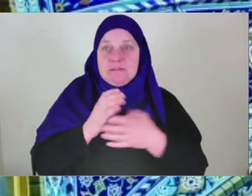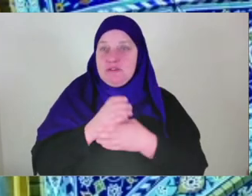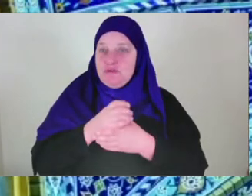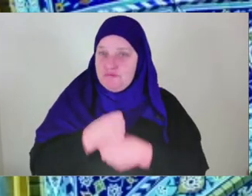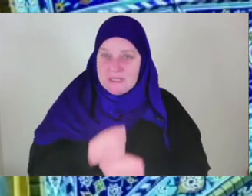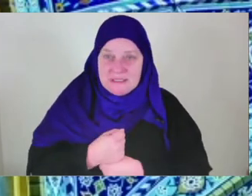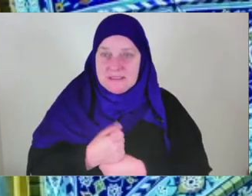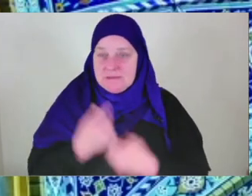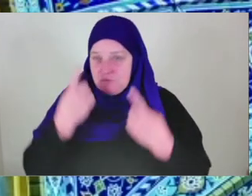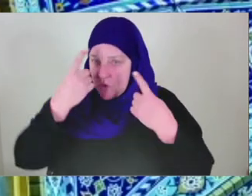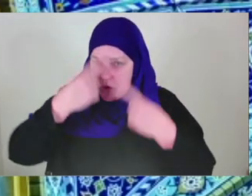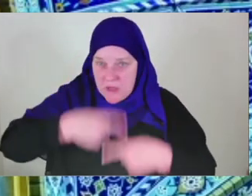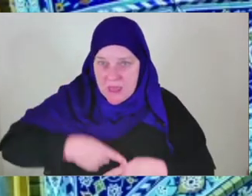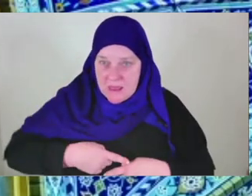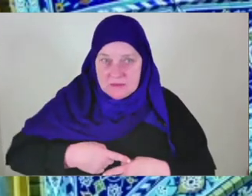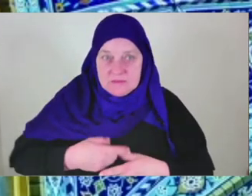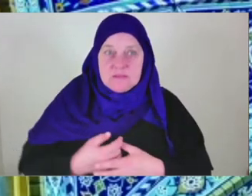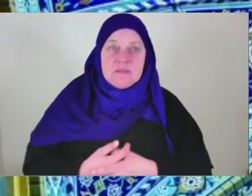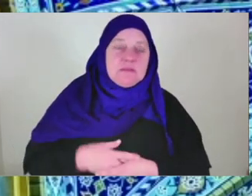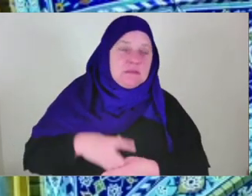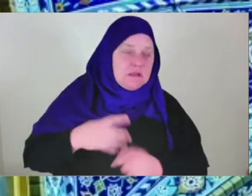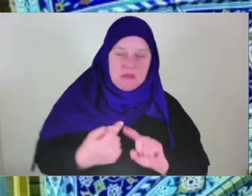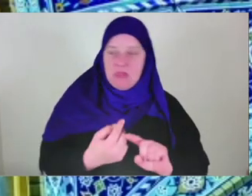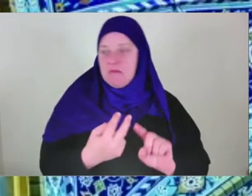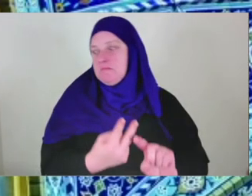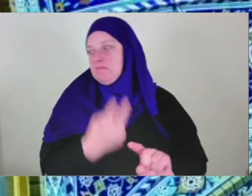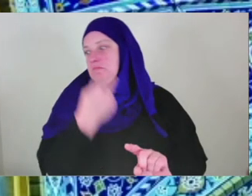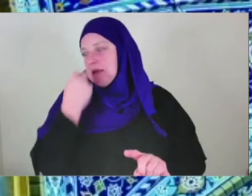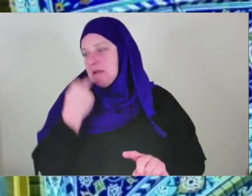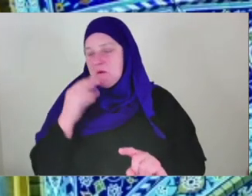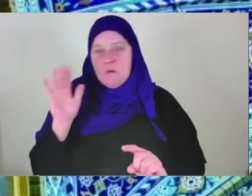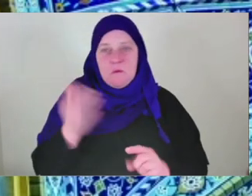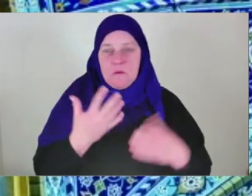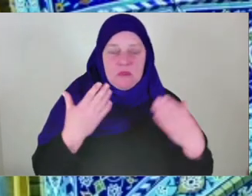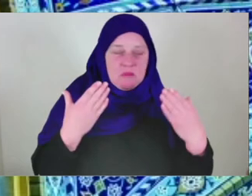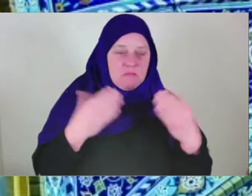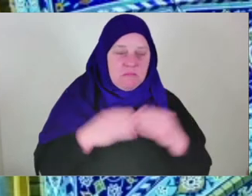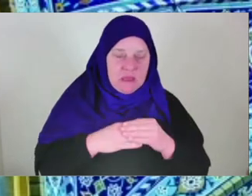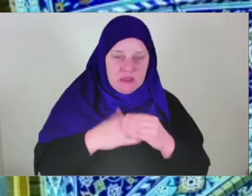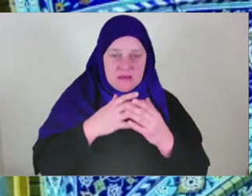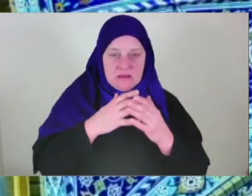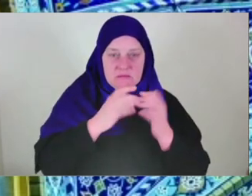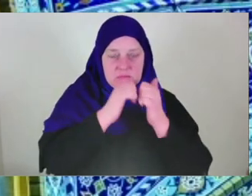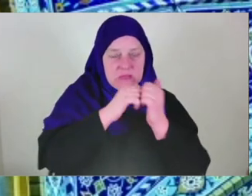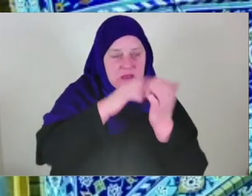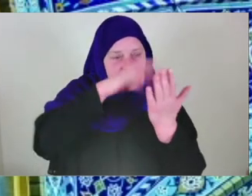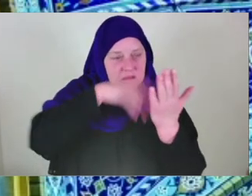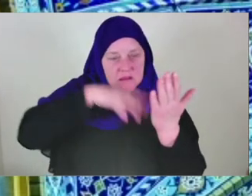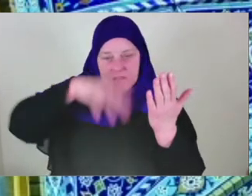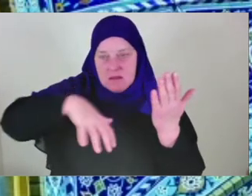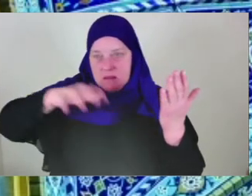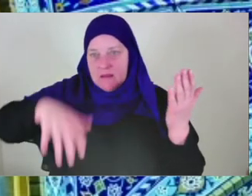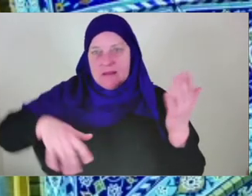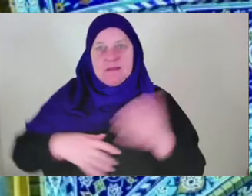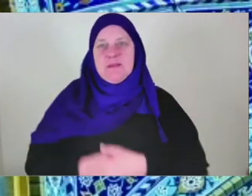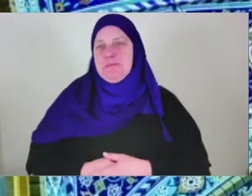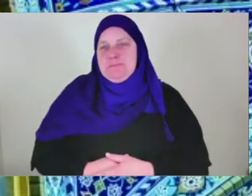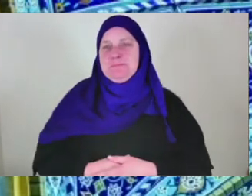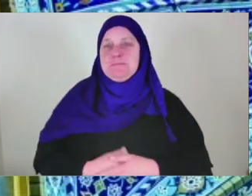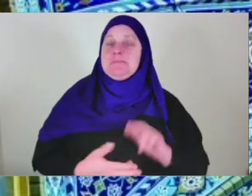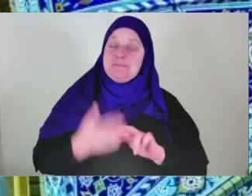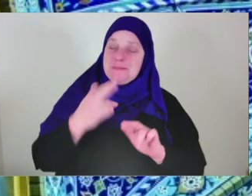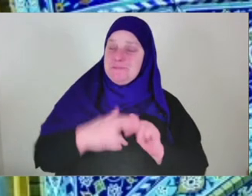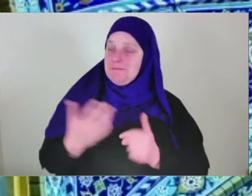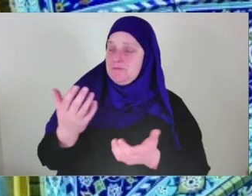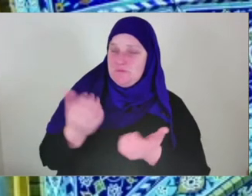I'm not sure. I have to go through all my bank statements and everything. Any pay slip and any income you get, immediately withdraw